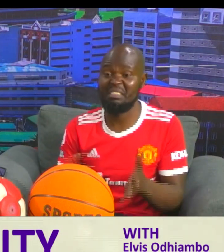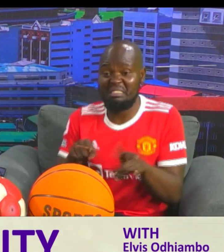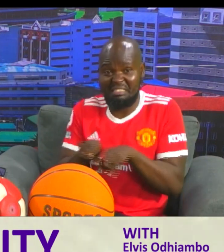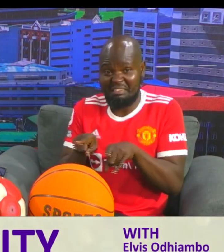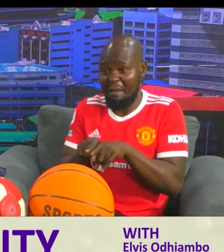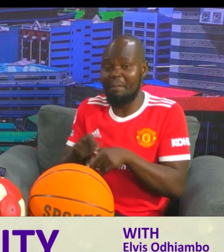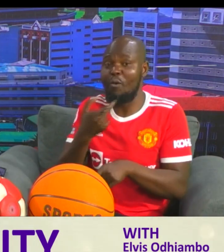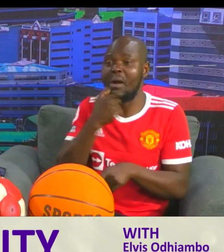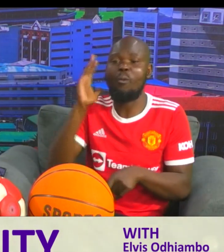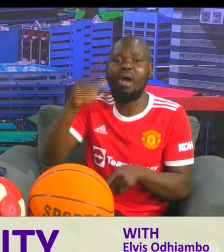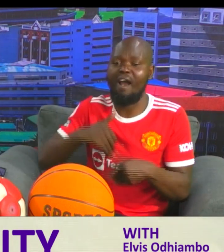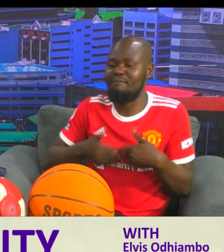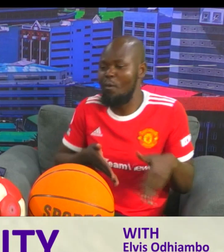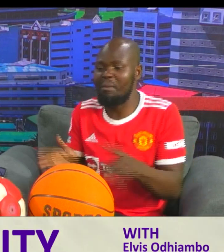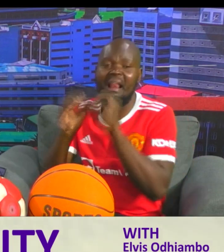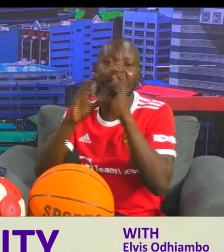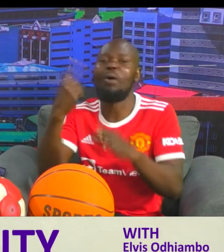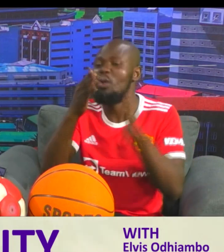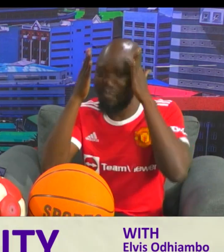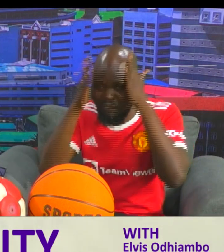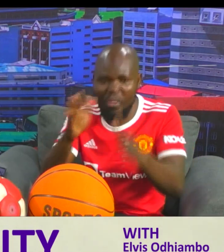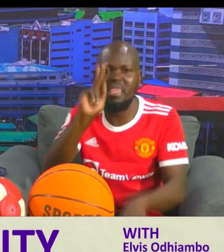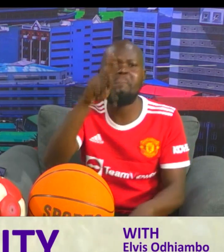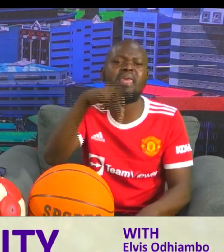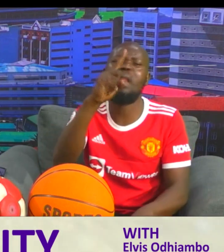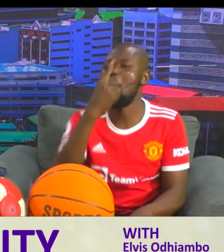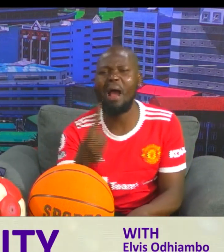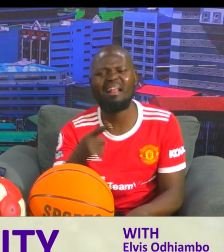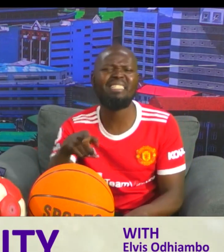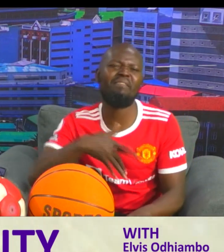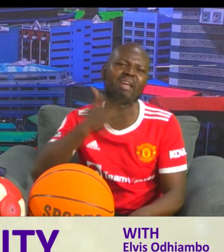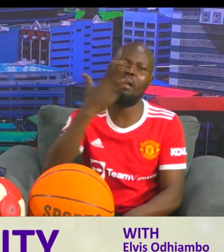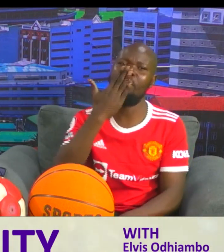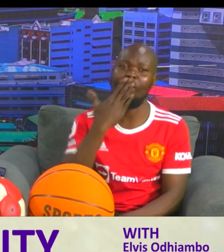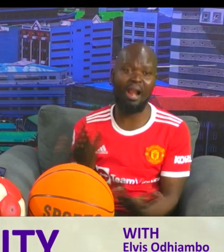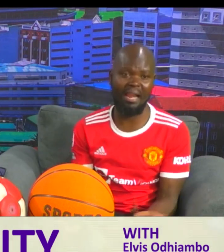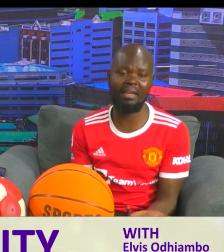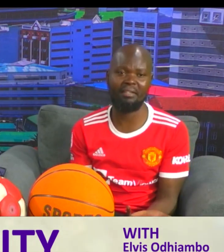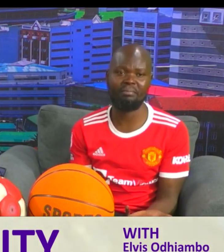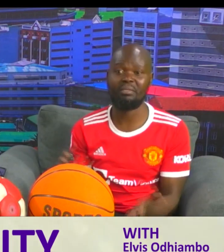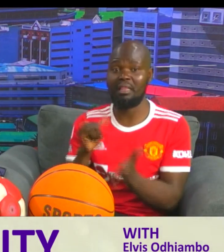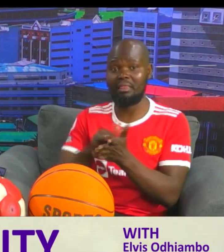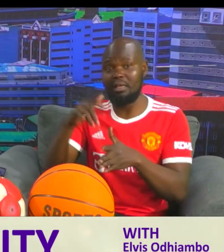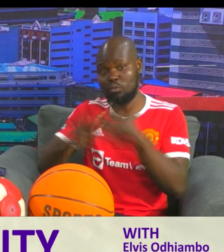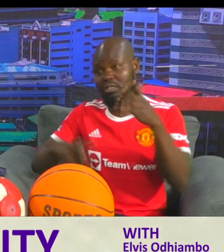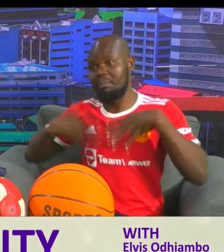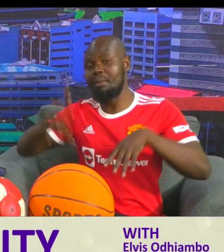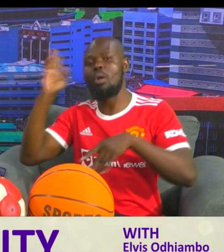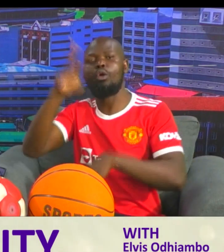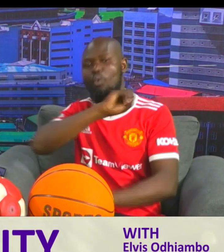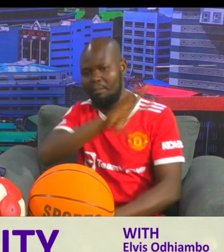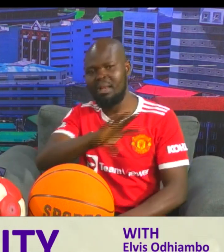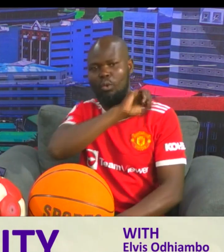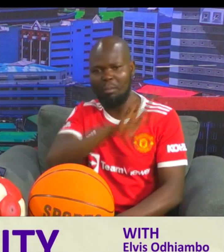this has greatly disappointed the supporters. This will also definitely affect the opportunities that God might have